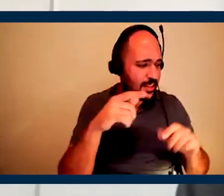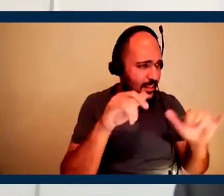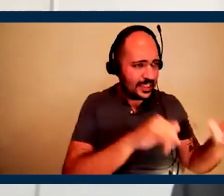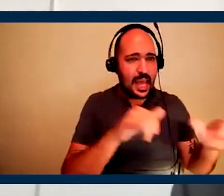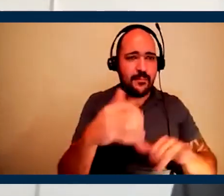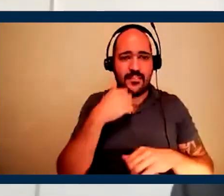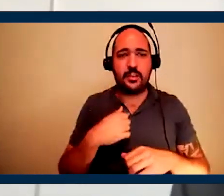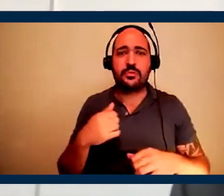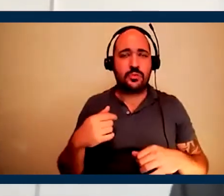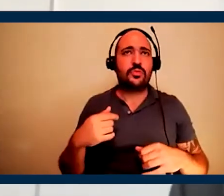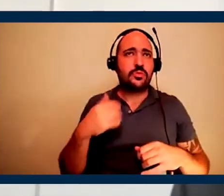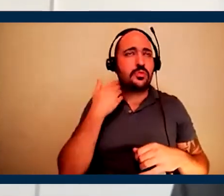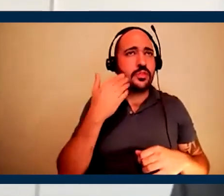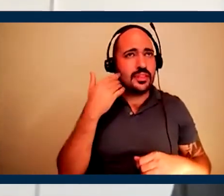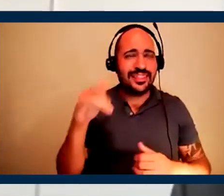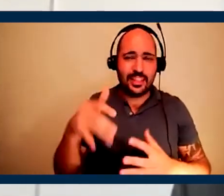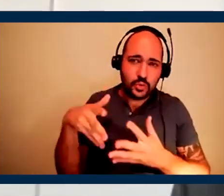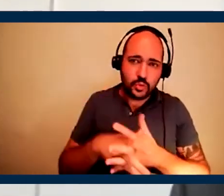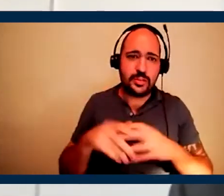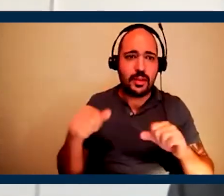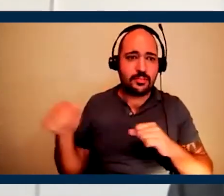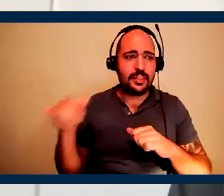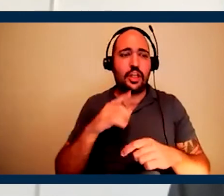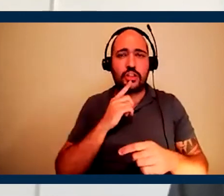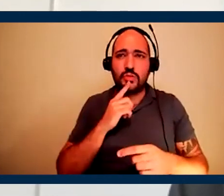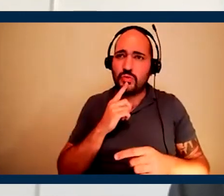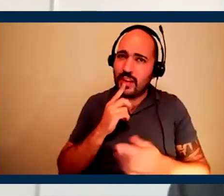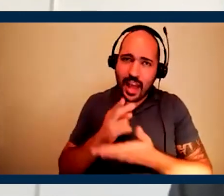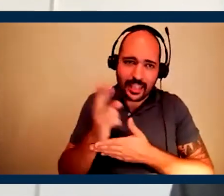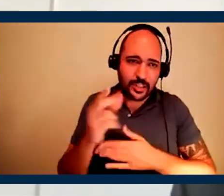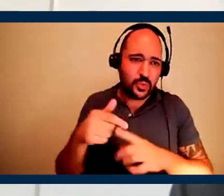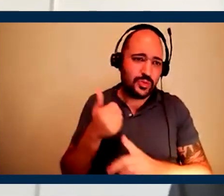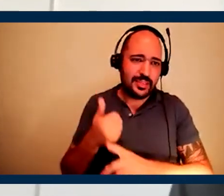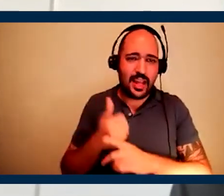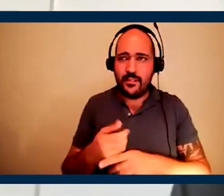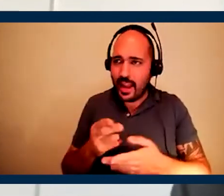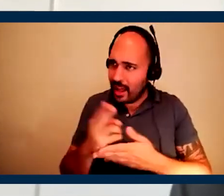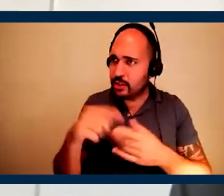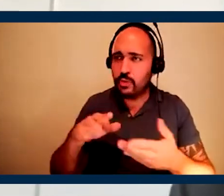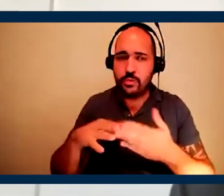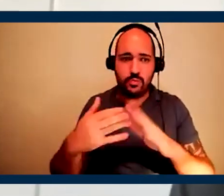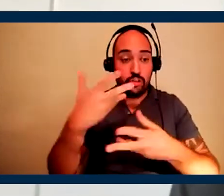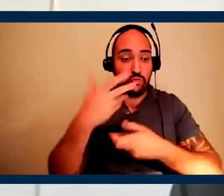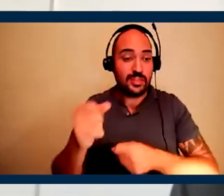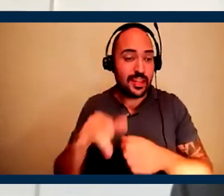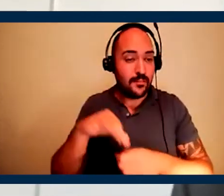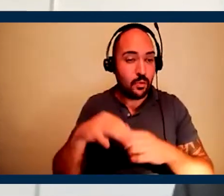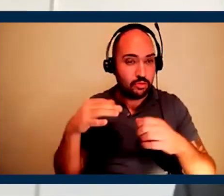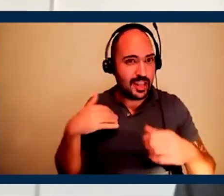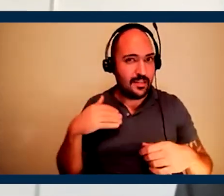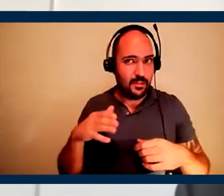stay as rooted as possible, stay true to yourself, stay true to the community, and trust that voters have your back as long as you do